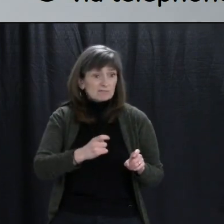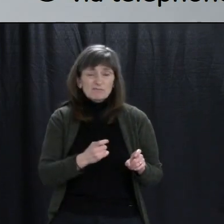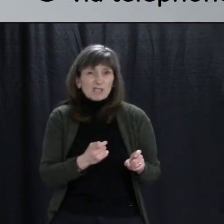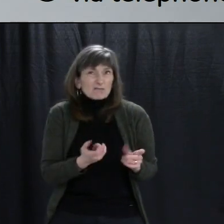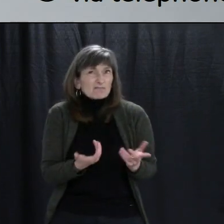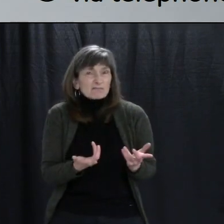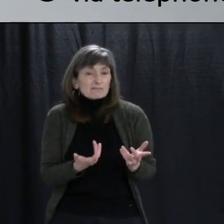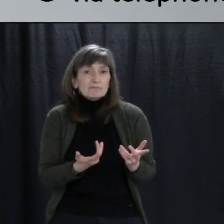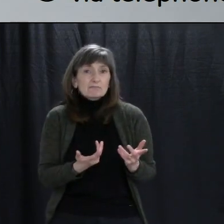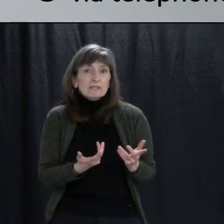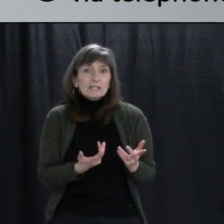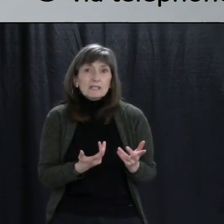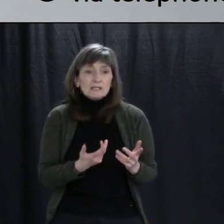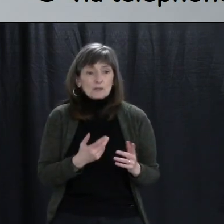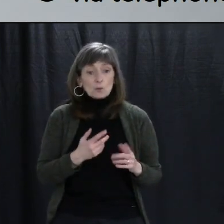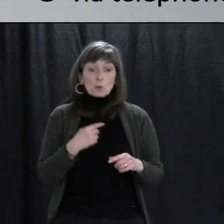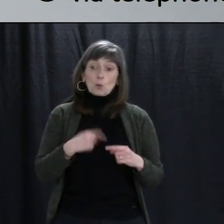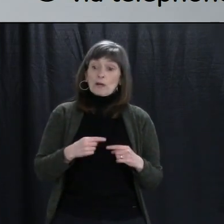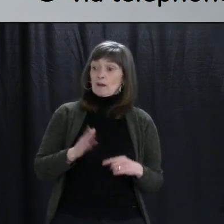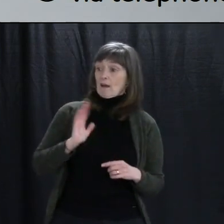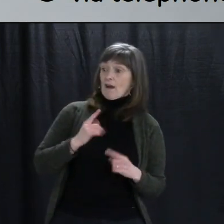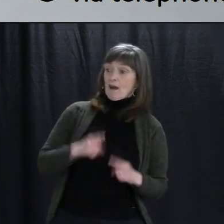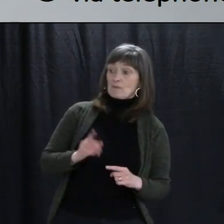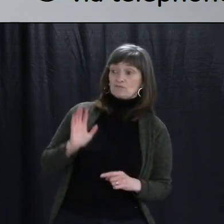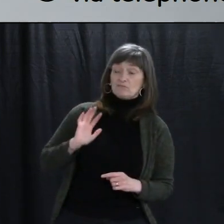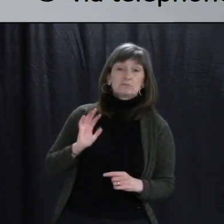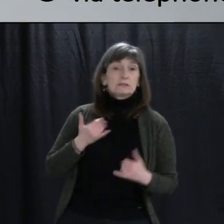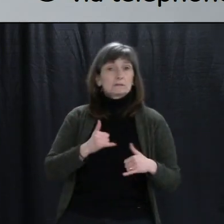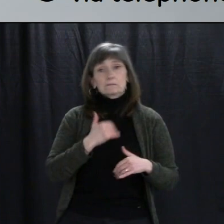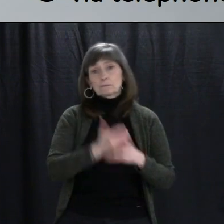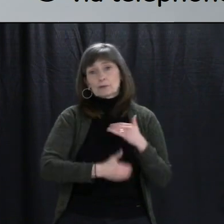regardless of when we find cases.